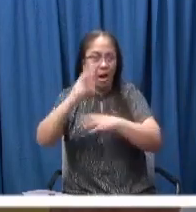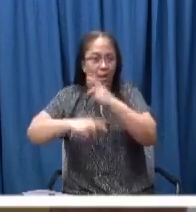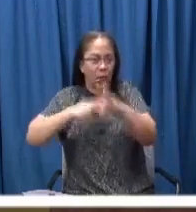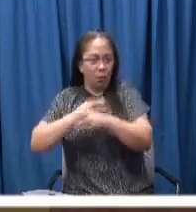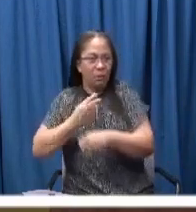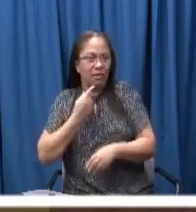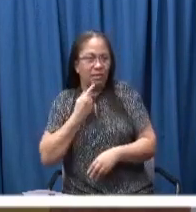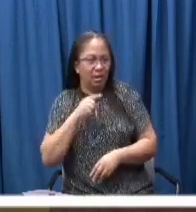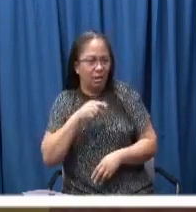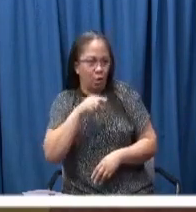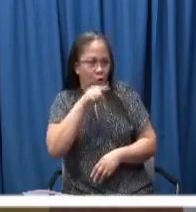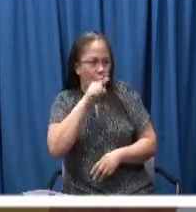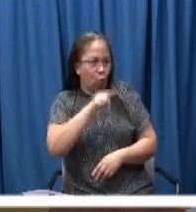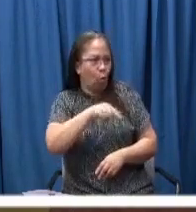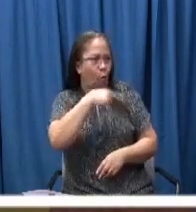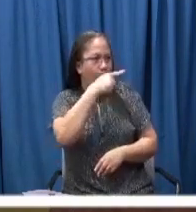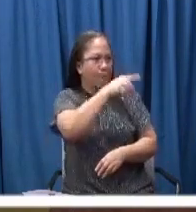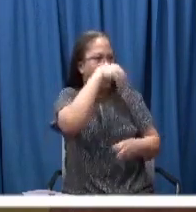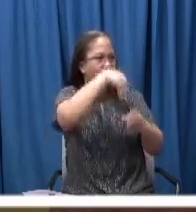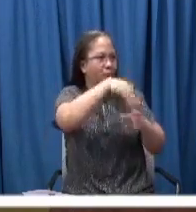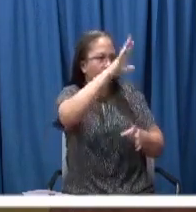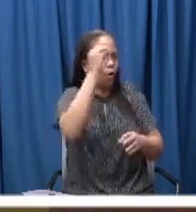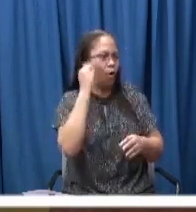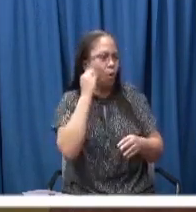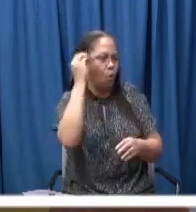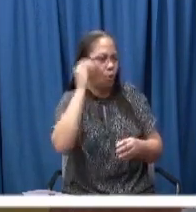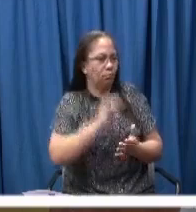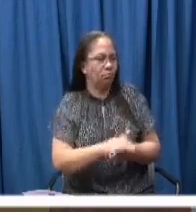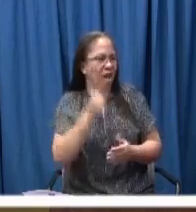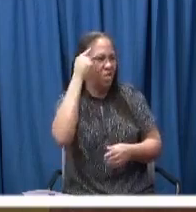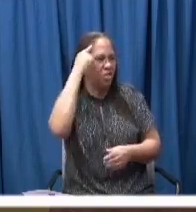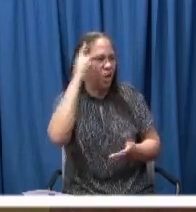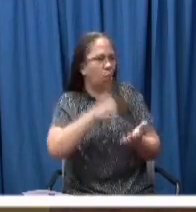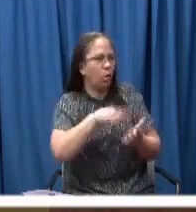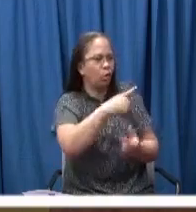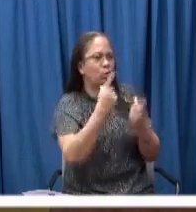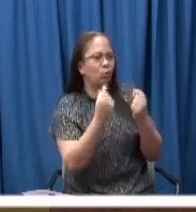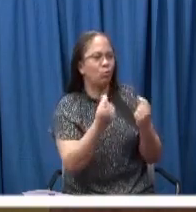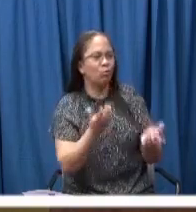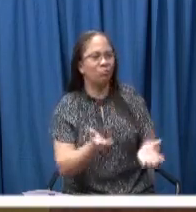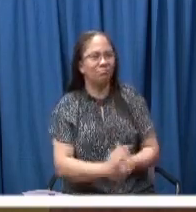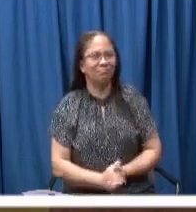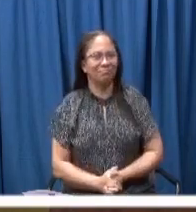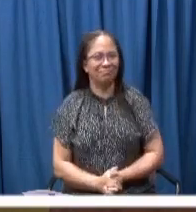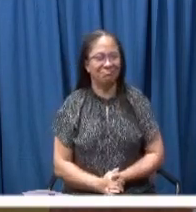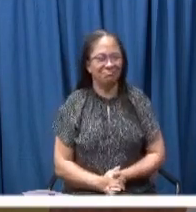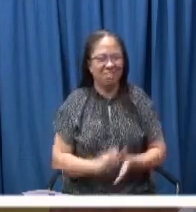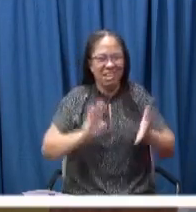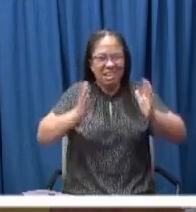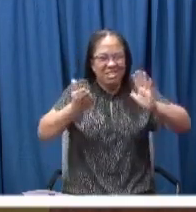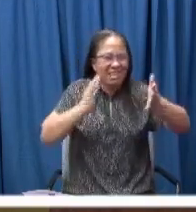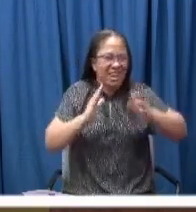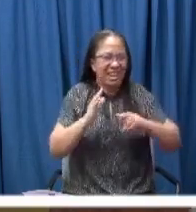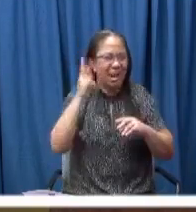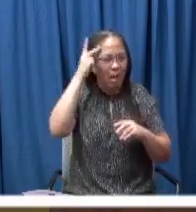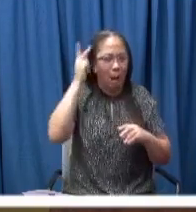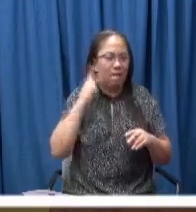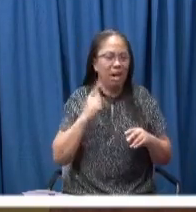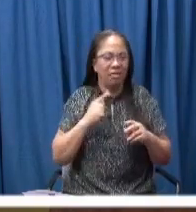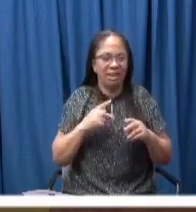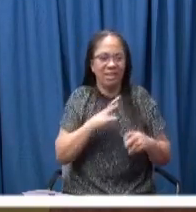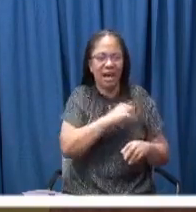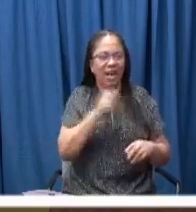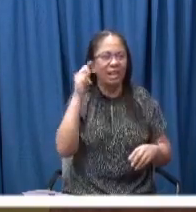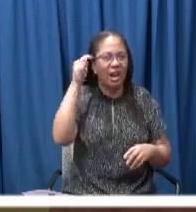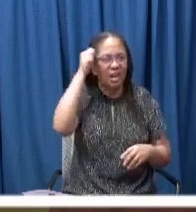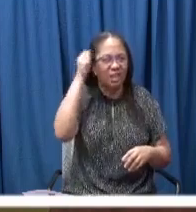and consider what you have done. Well, yeah, like a parent, a teenage child. Go and